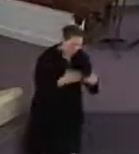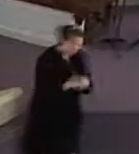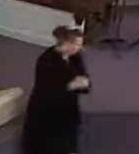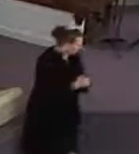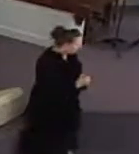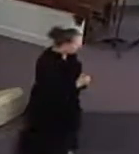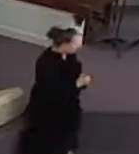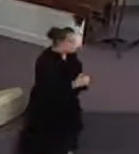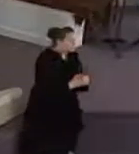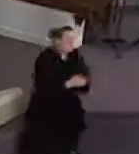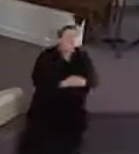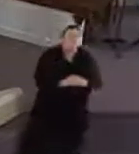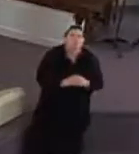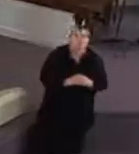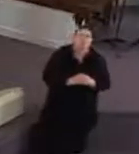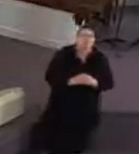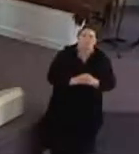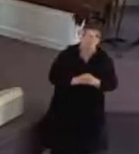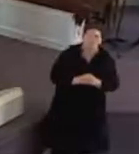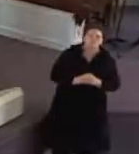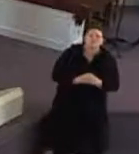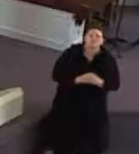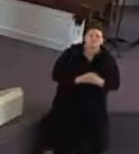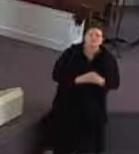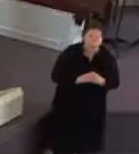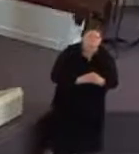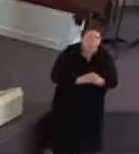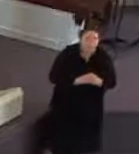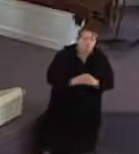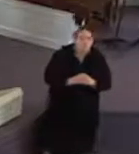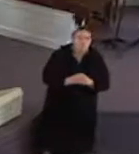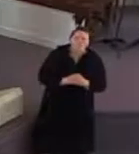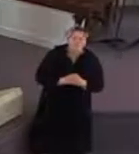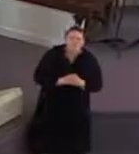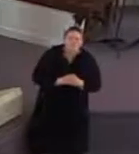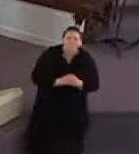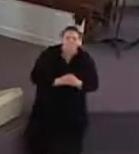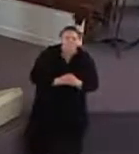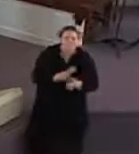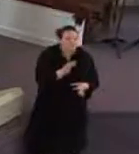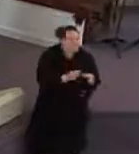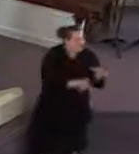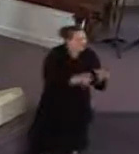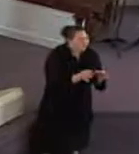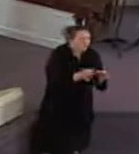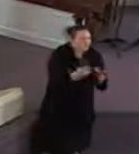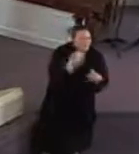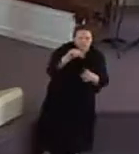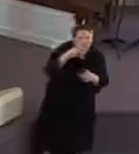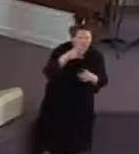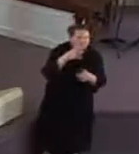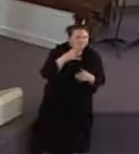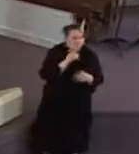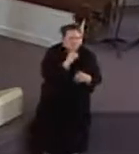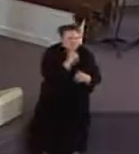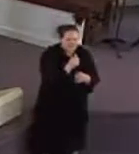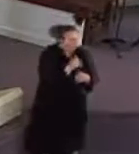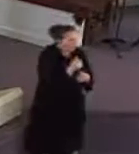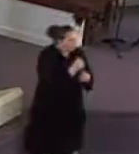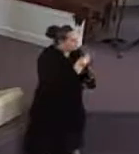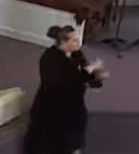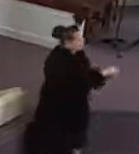Oh, we are indebted to Him. Come on, grace is not just some commodity, amen, the amen, that you pick up at the